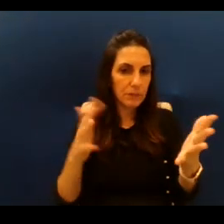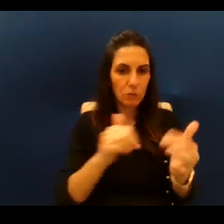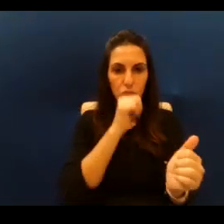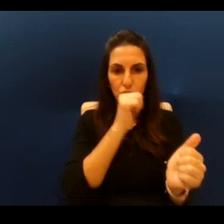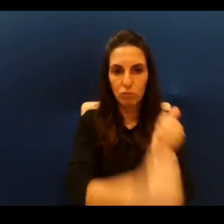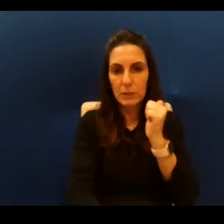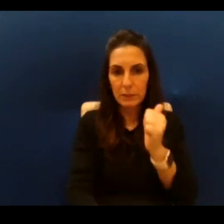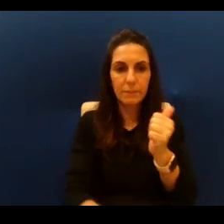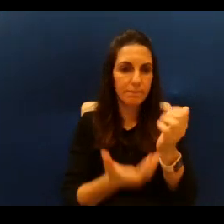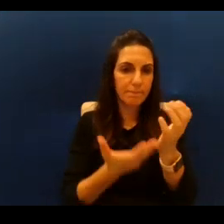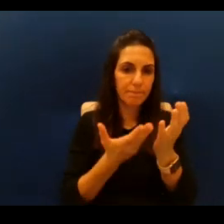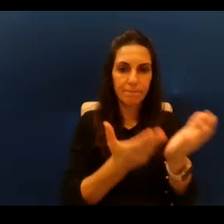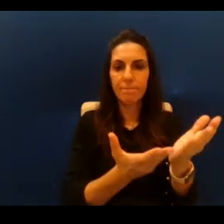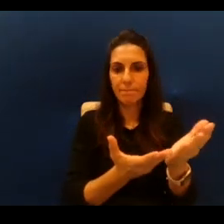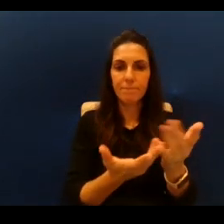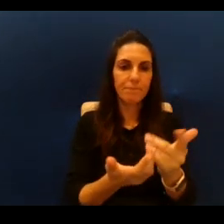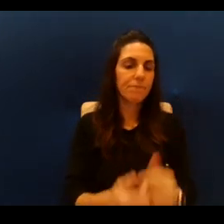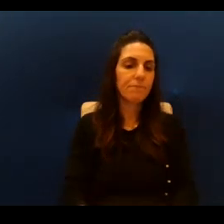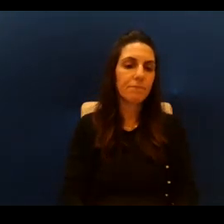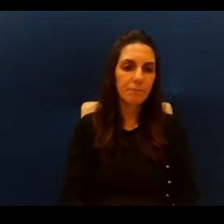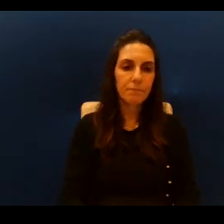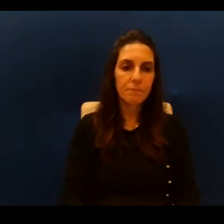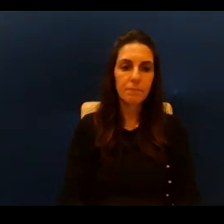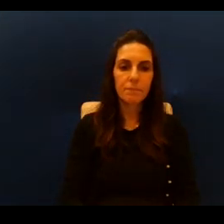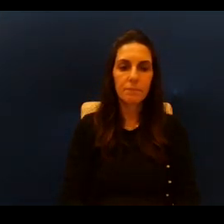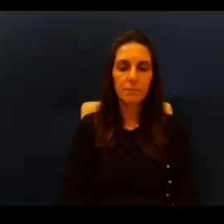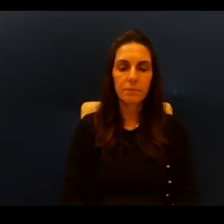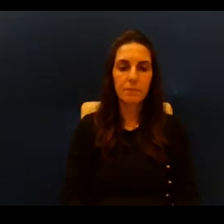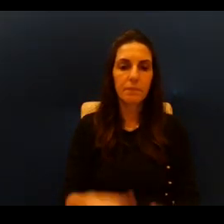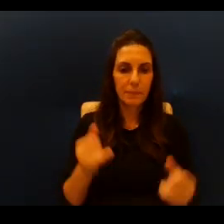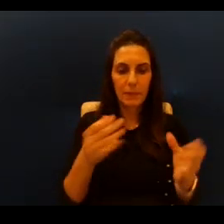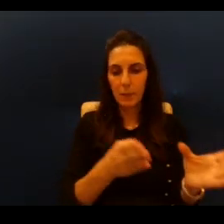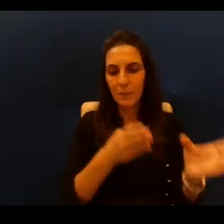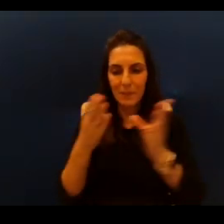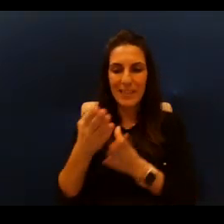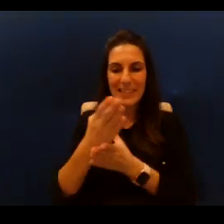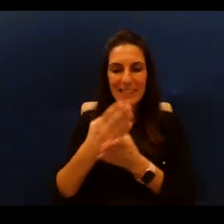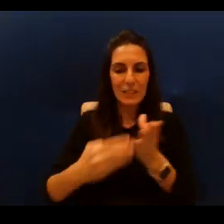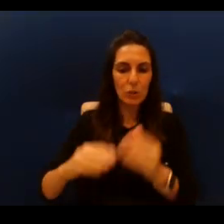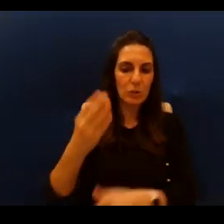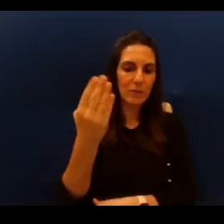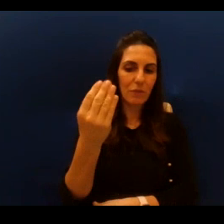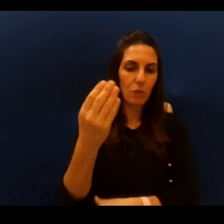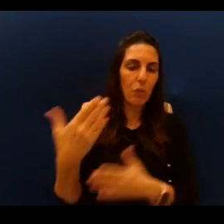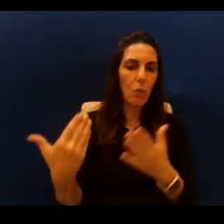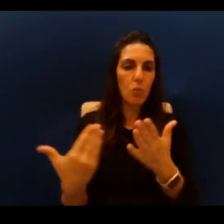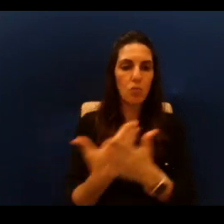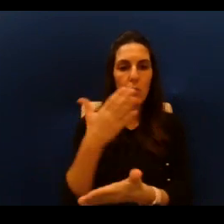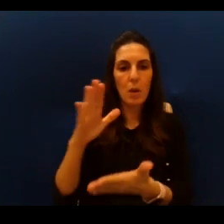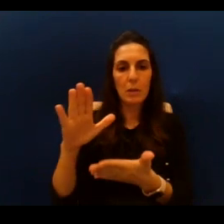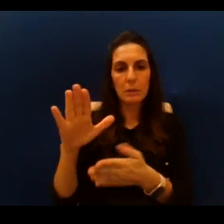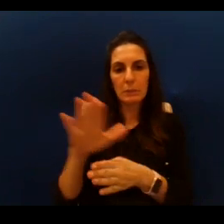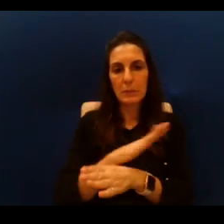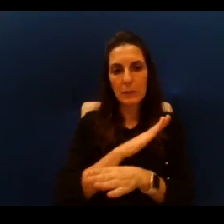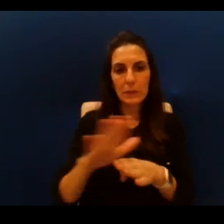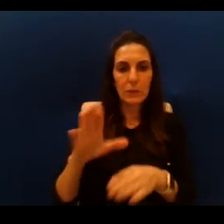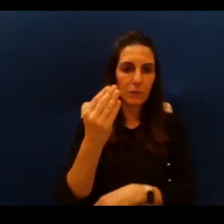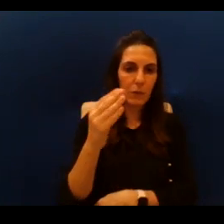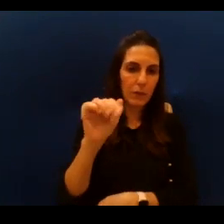passes unanimously. Thank you, everyone. That brings us to Section 14, New Business. 14A, Approval